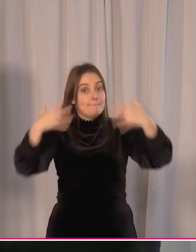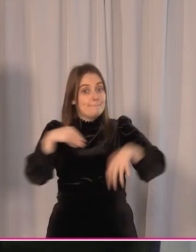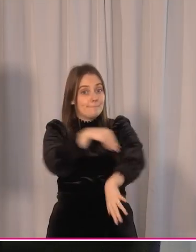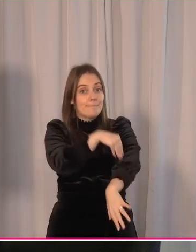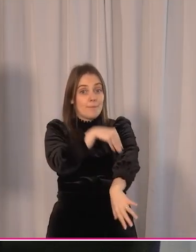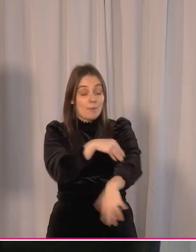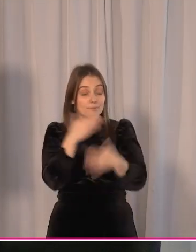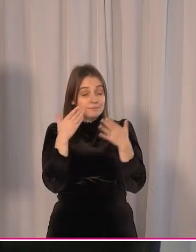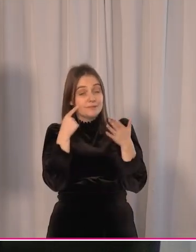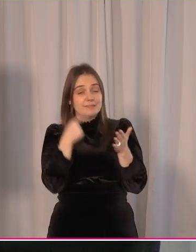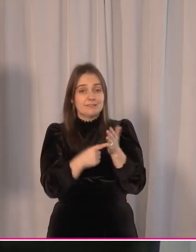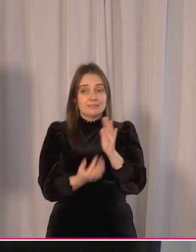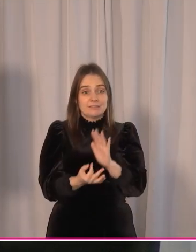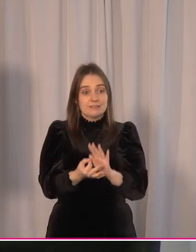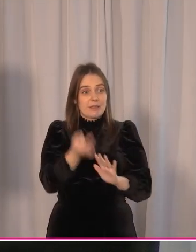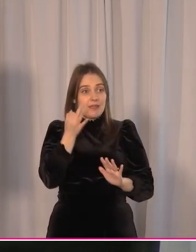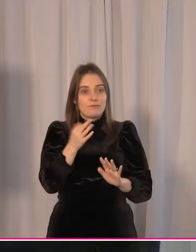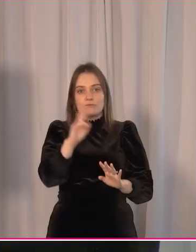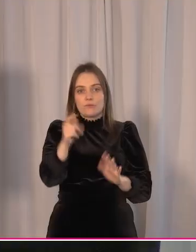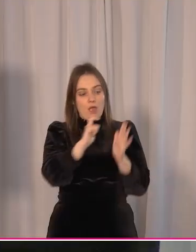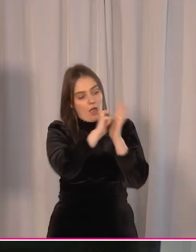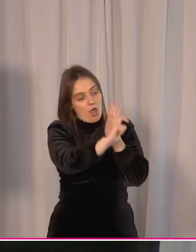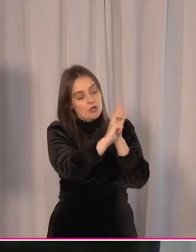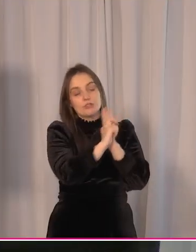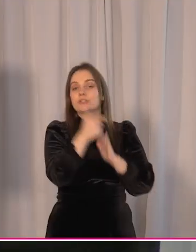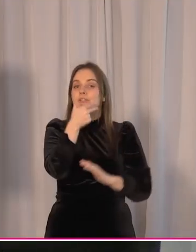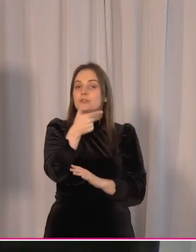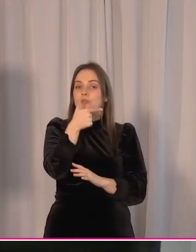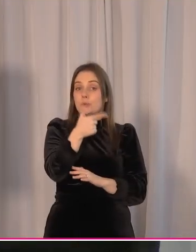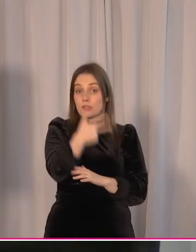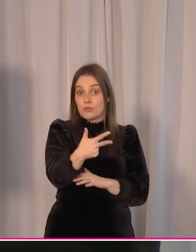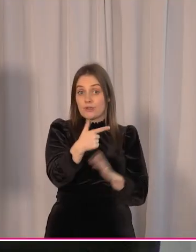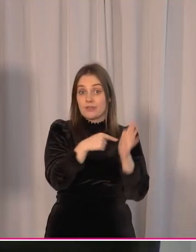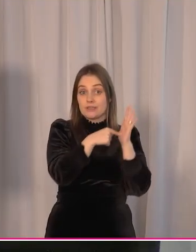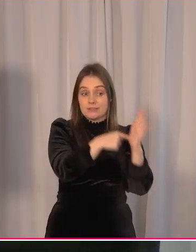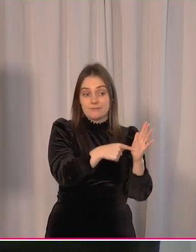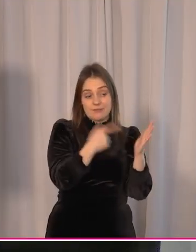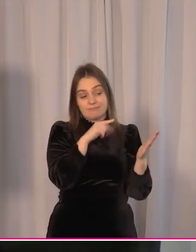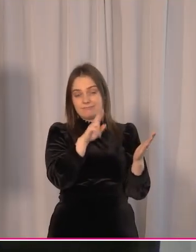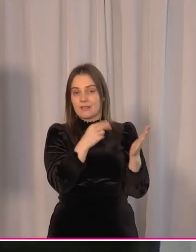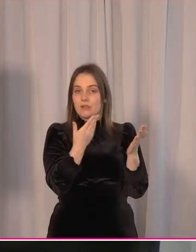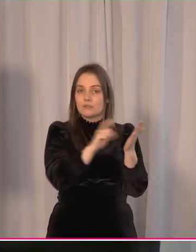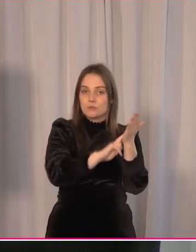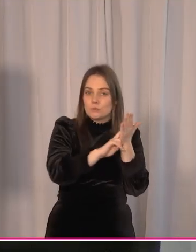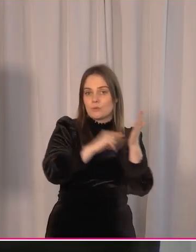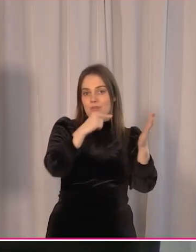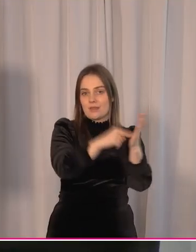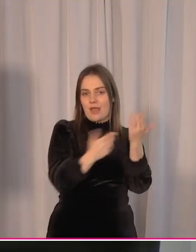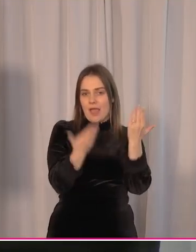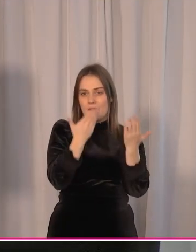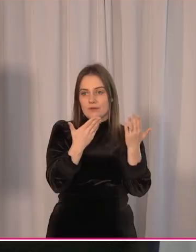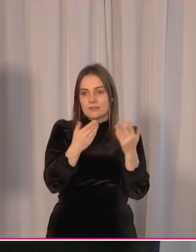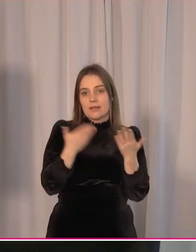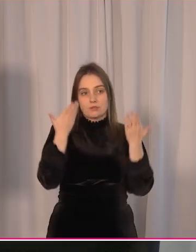say, look, if we can't get Article 23 to be applied, what does that say about us and what we think and how we